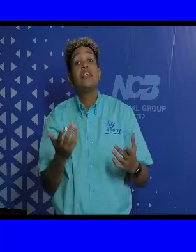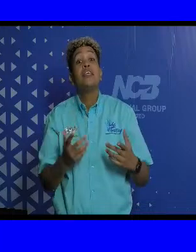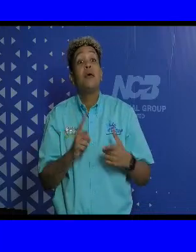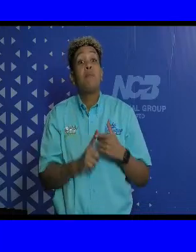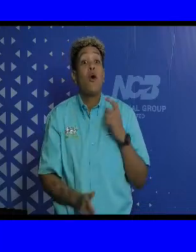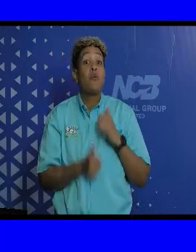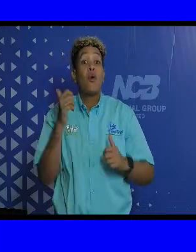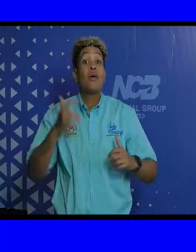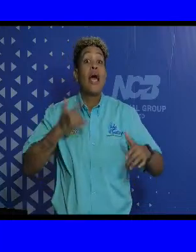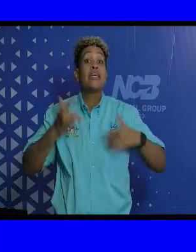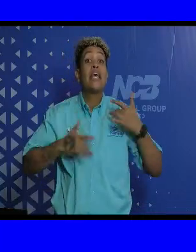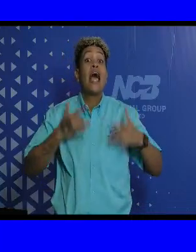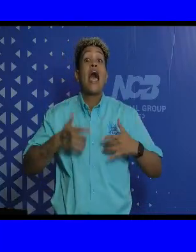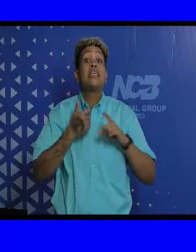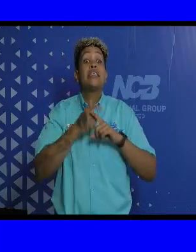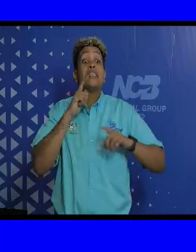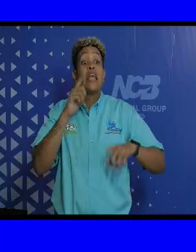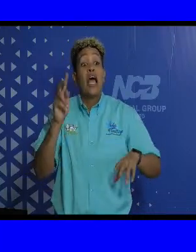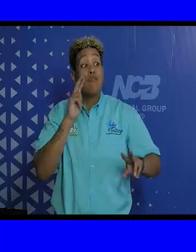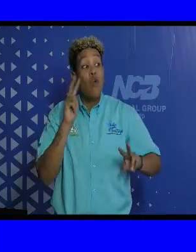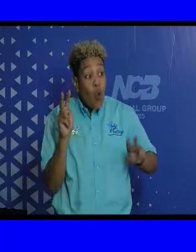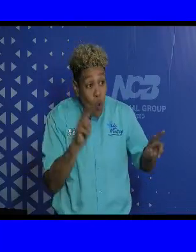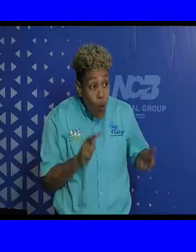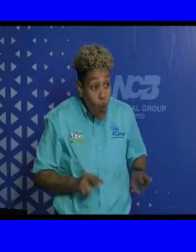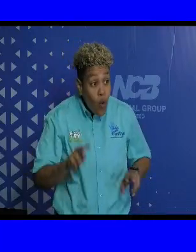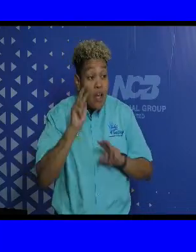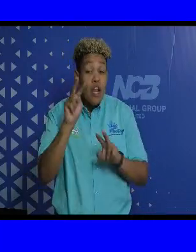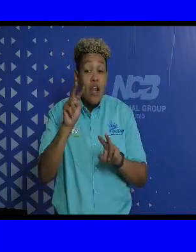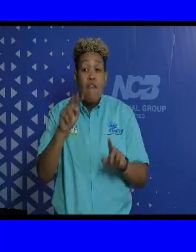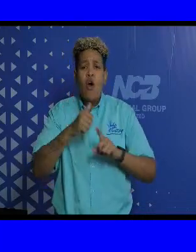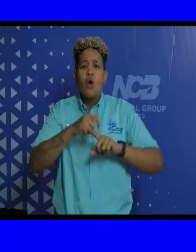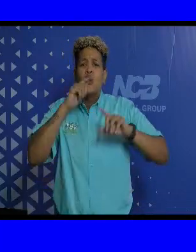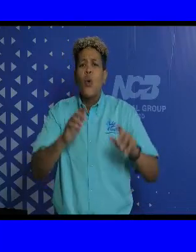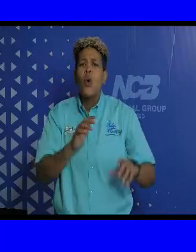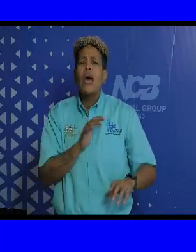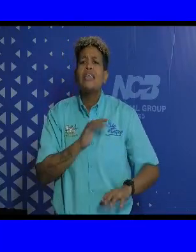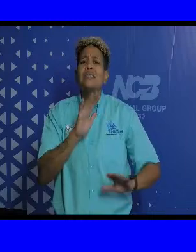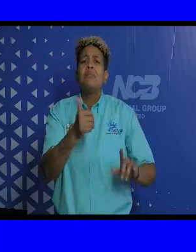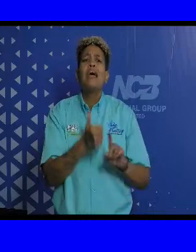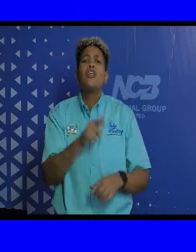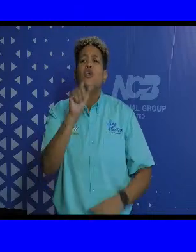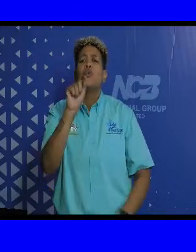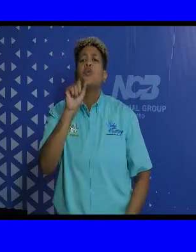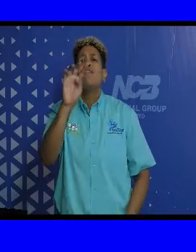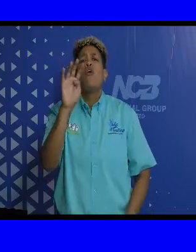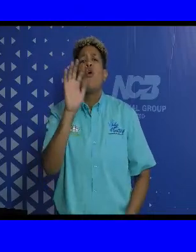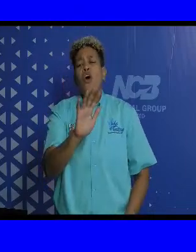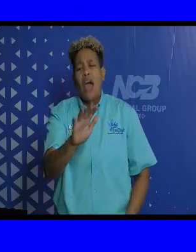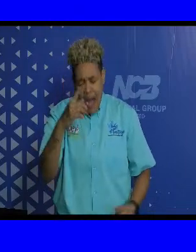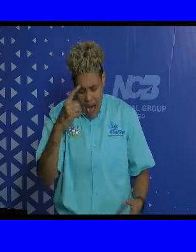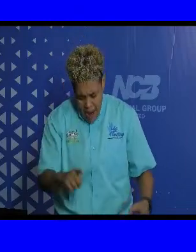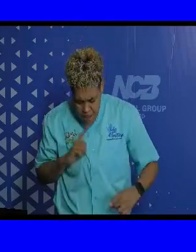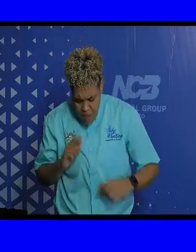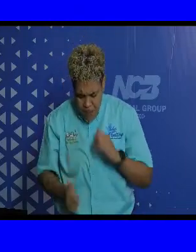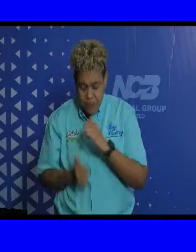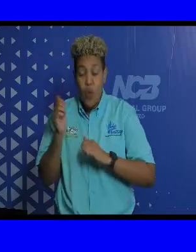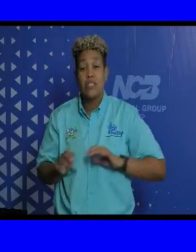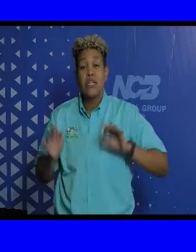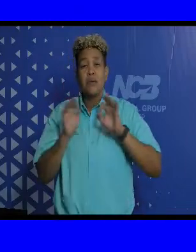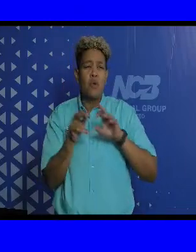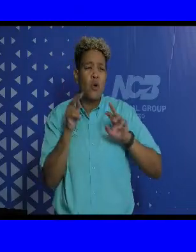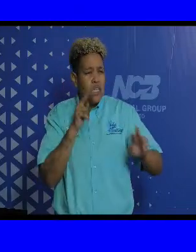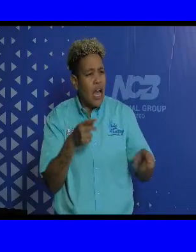I'm most excited to be looking forward to a spectacular 2024. And most